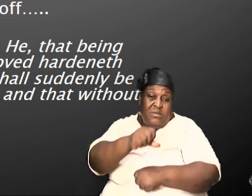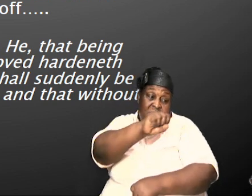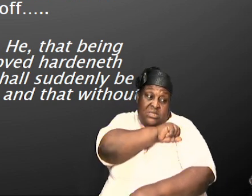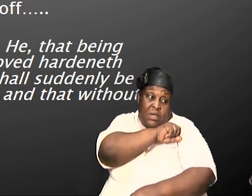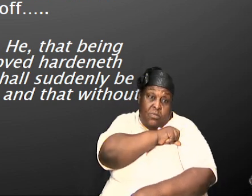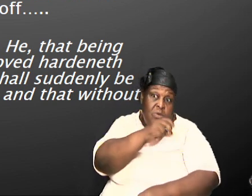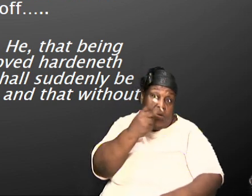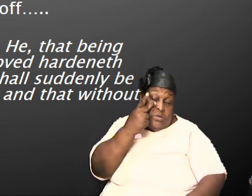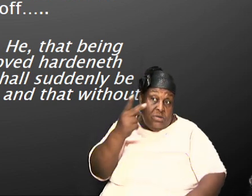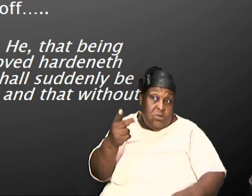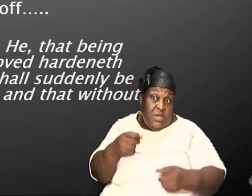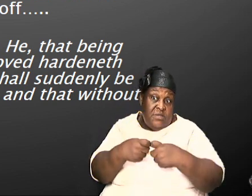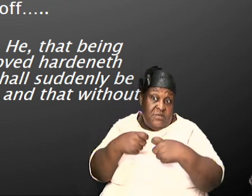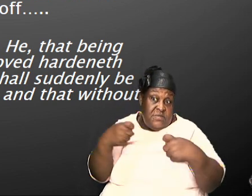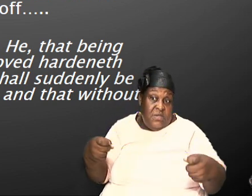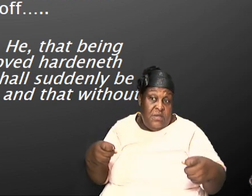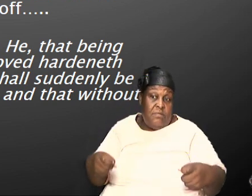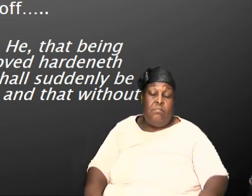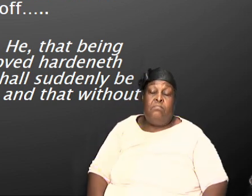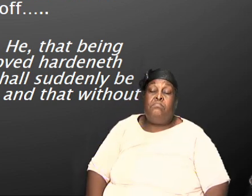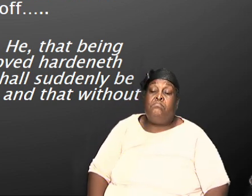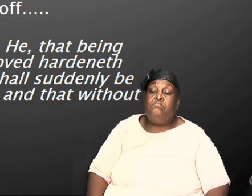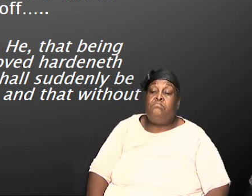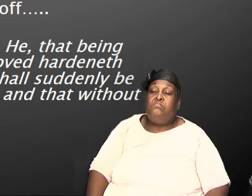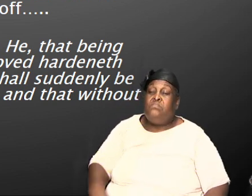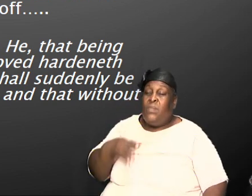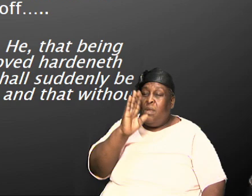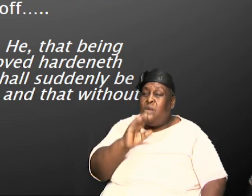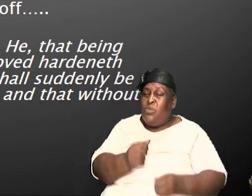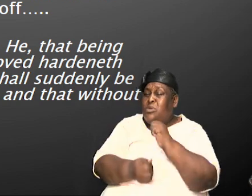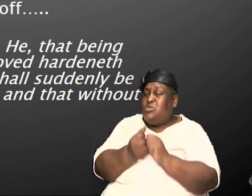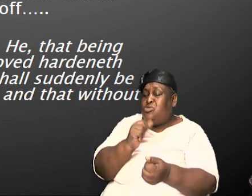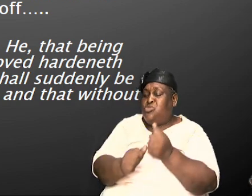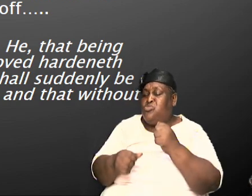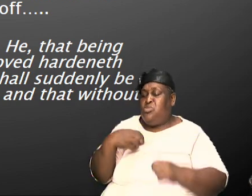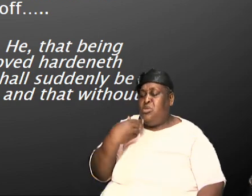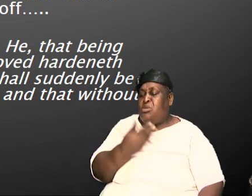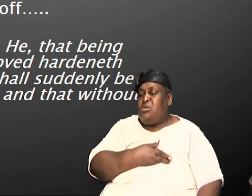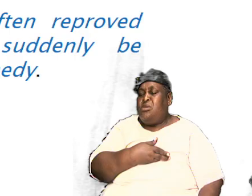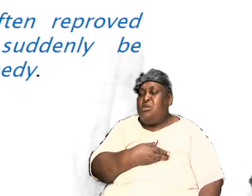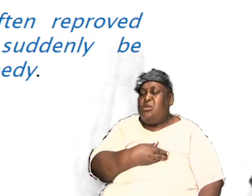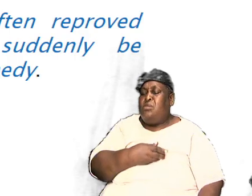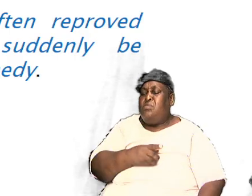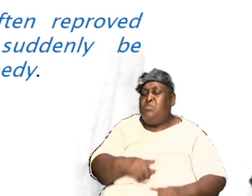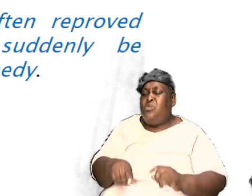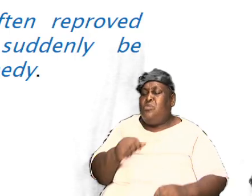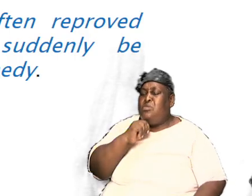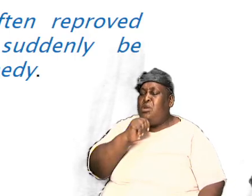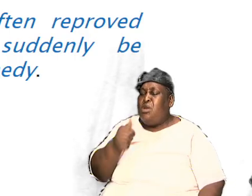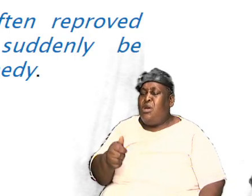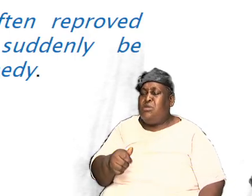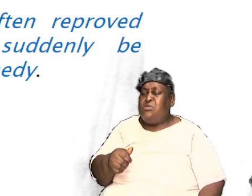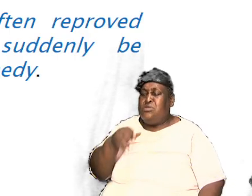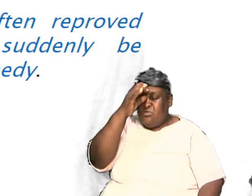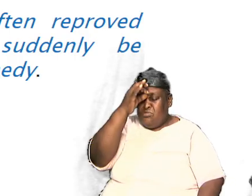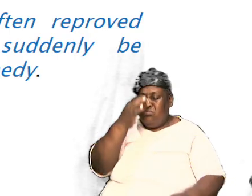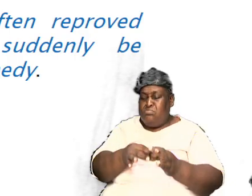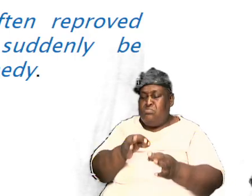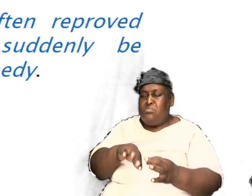will cut us off. Let us go to the next slide. He will cut us off, but he will not cut us off. He will not give